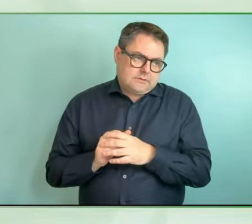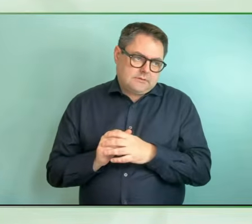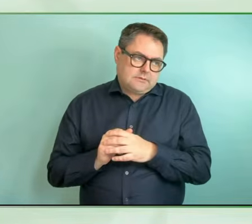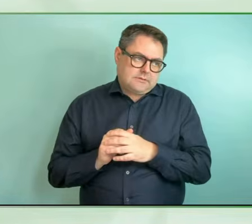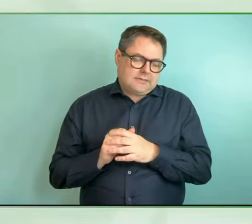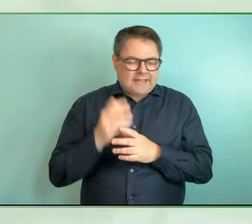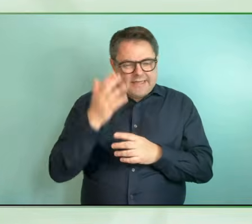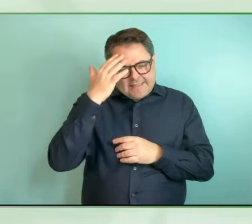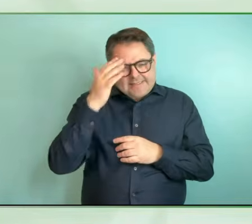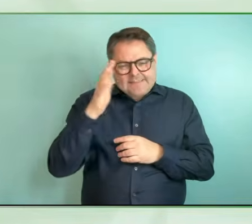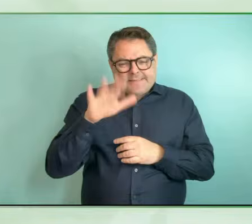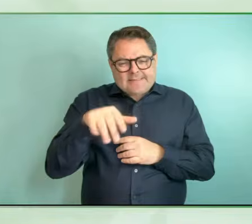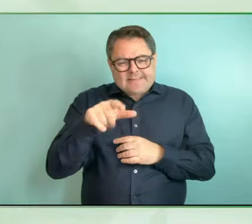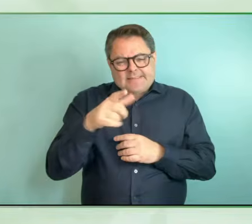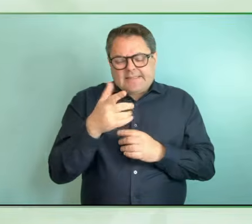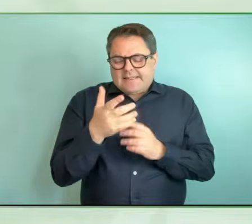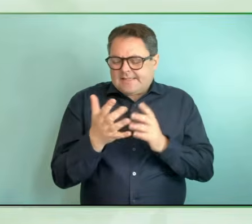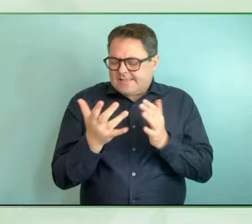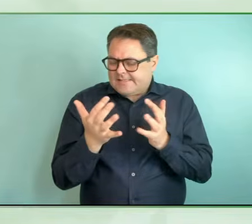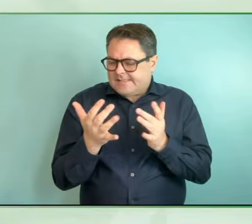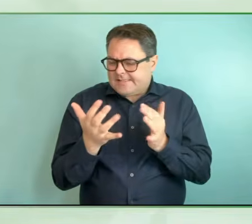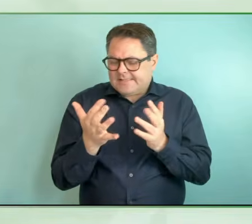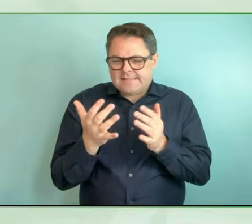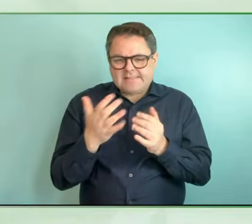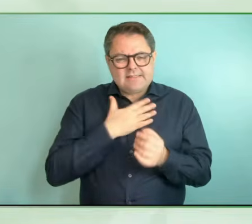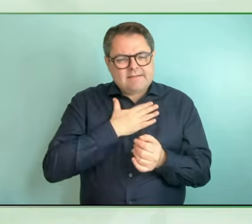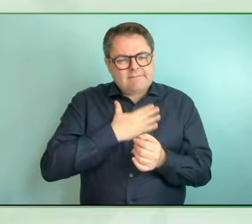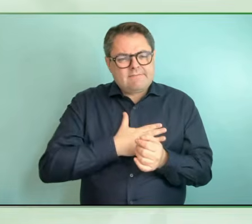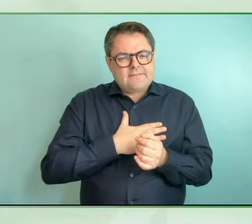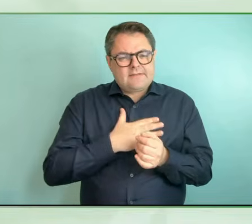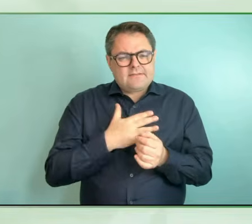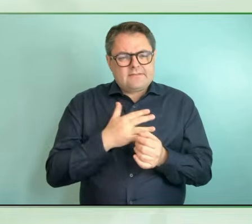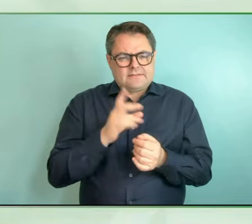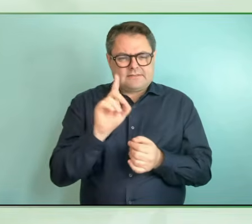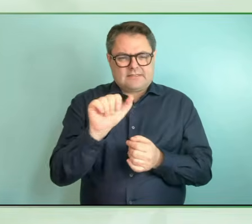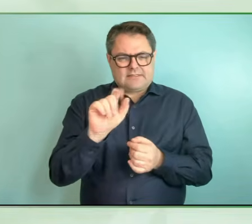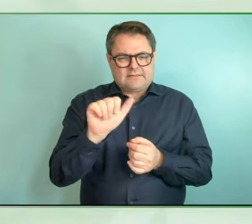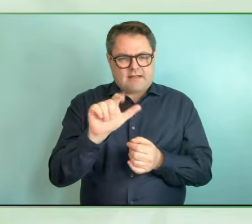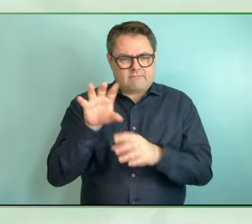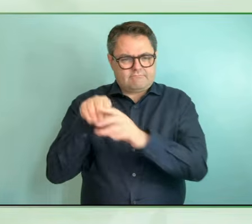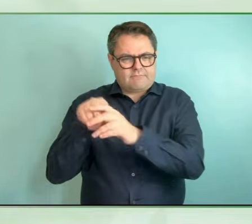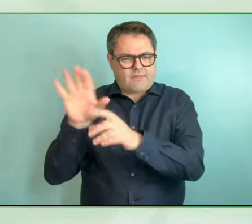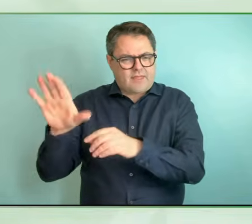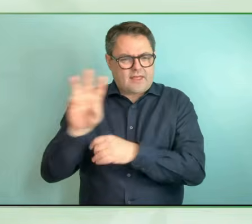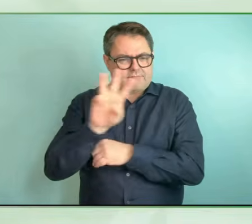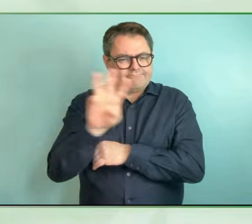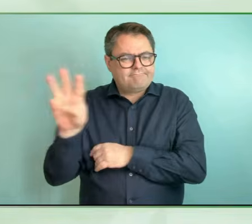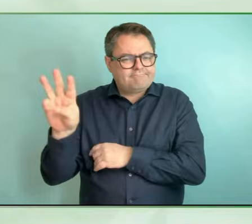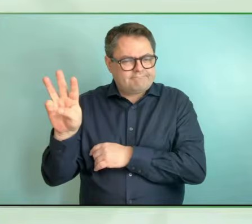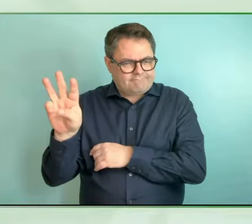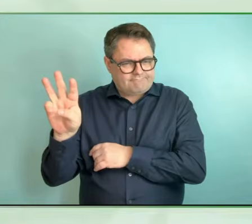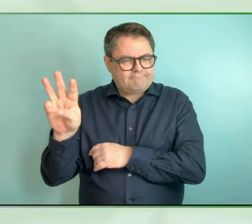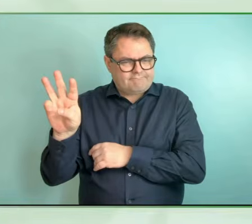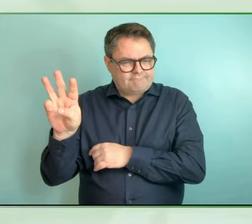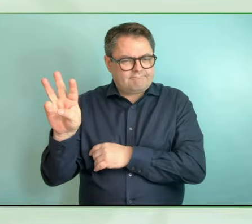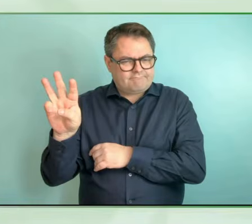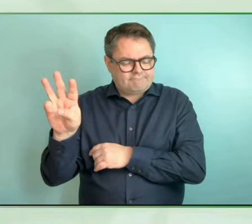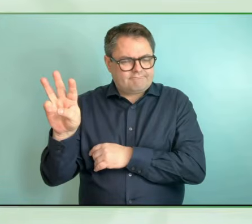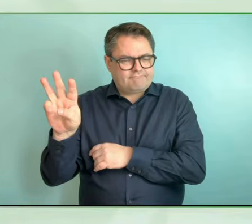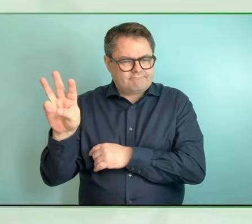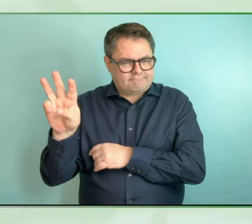find a way to show the data on their website and stuff like that. We give them